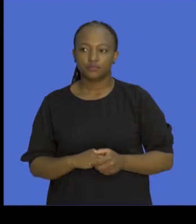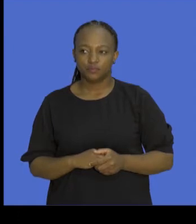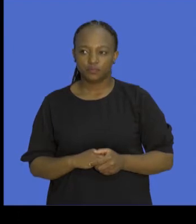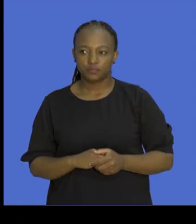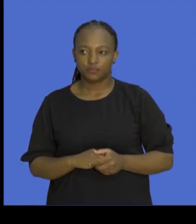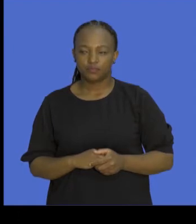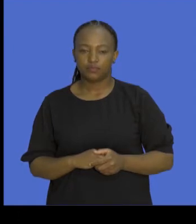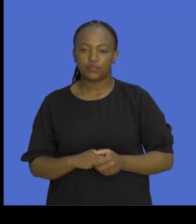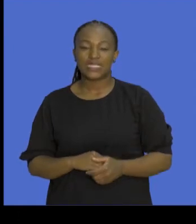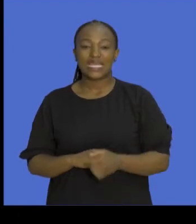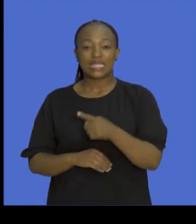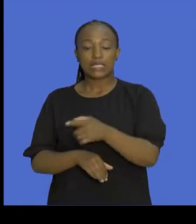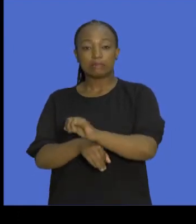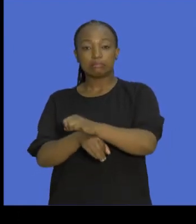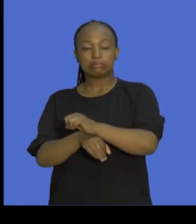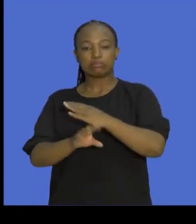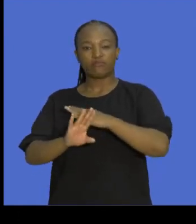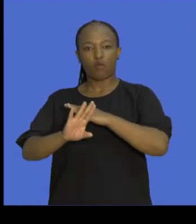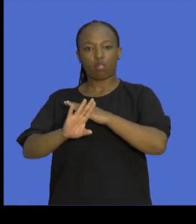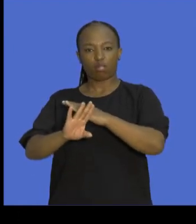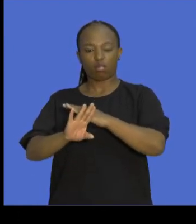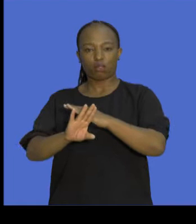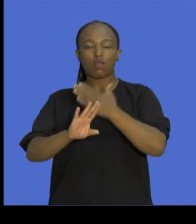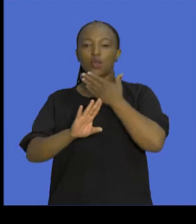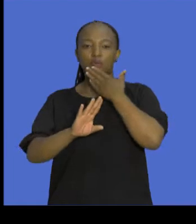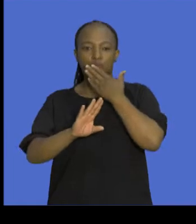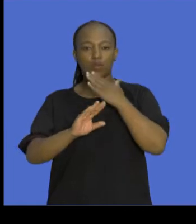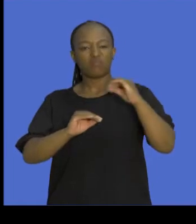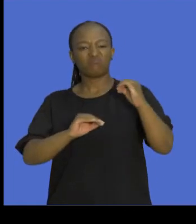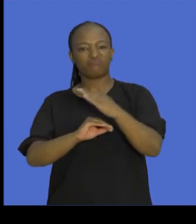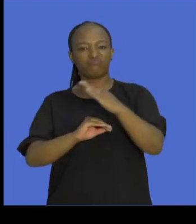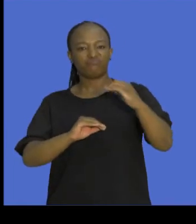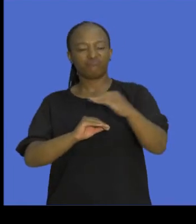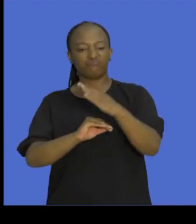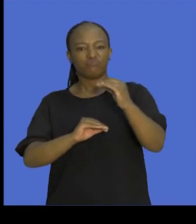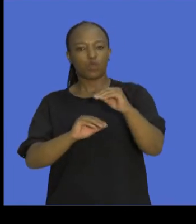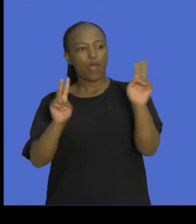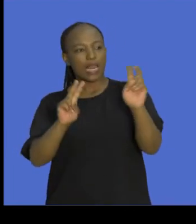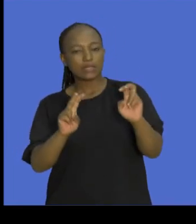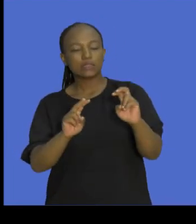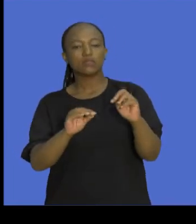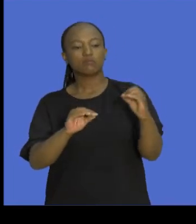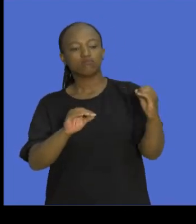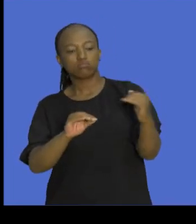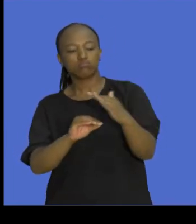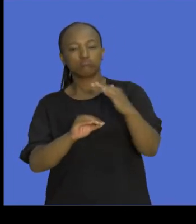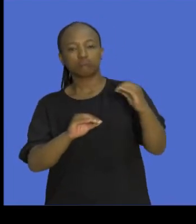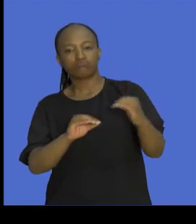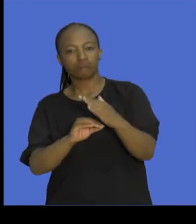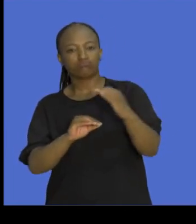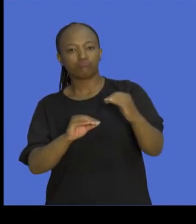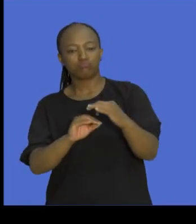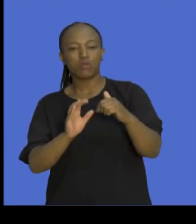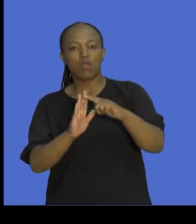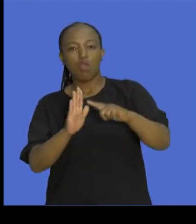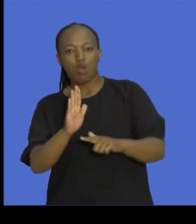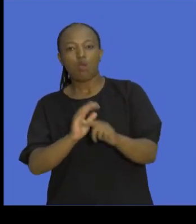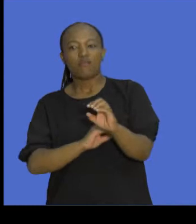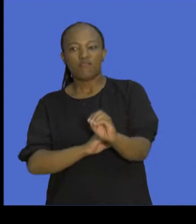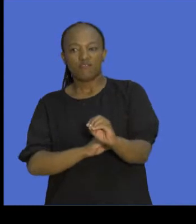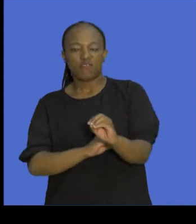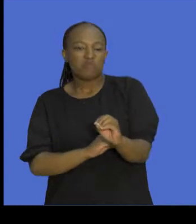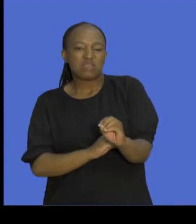Okay, resistance, okay. So this says to us that the amount of resistance is very low for